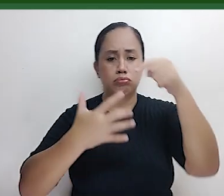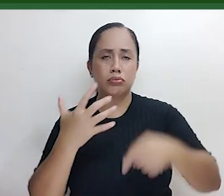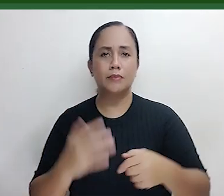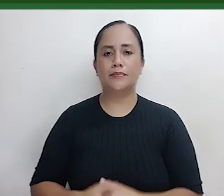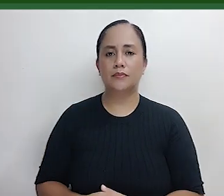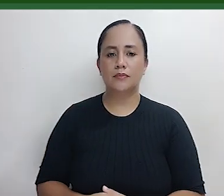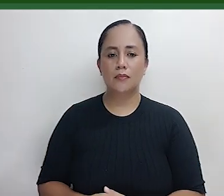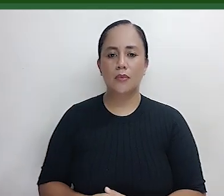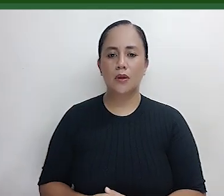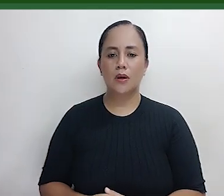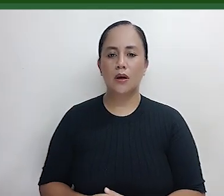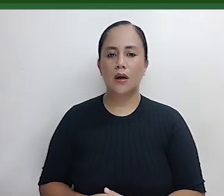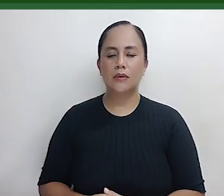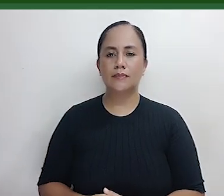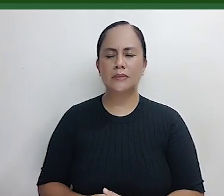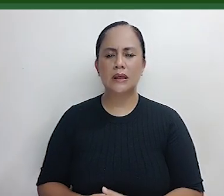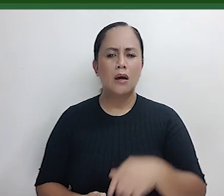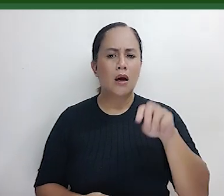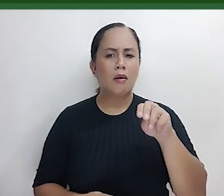among others.